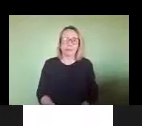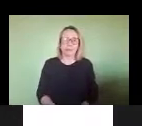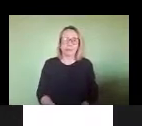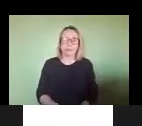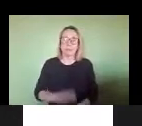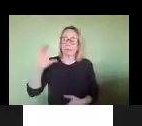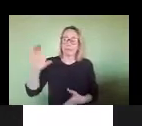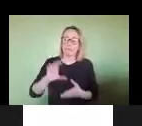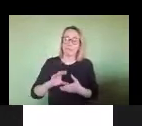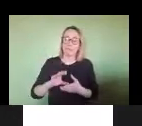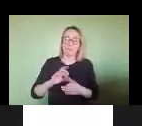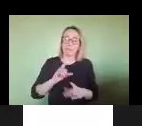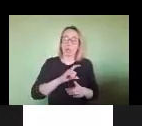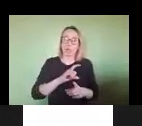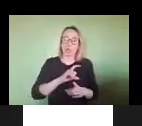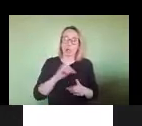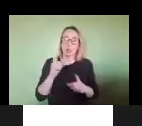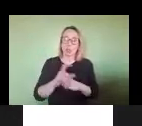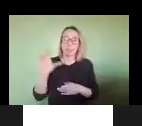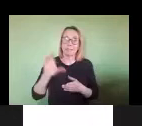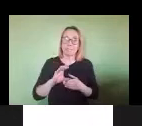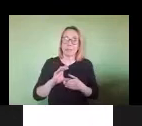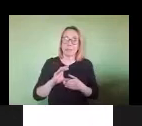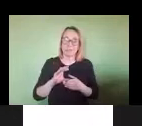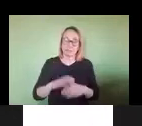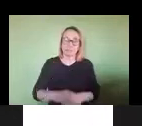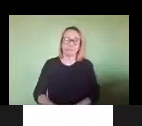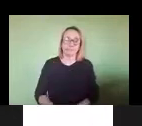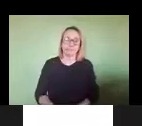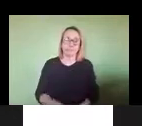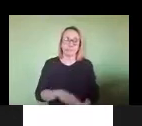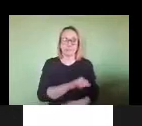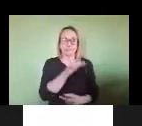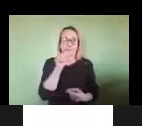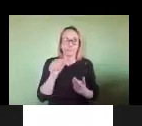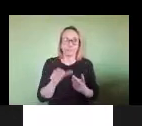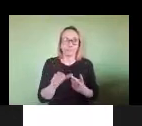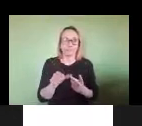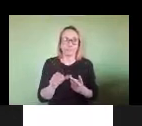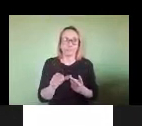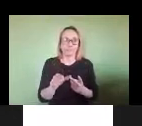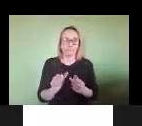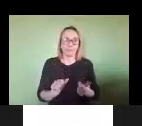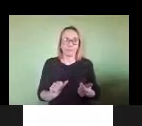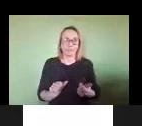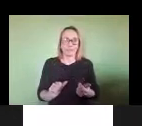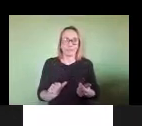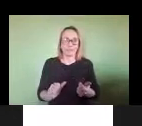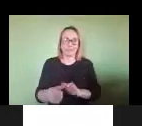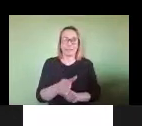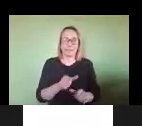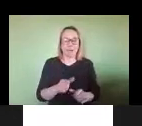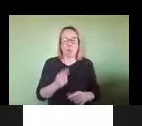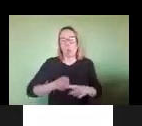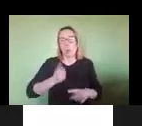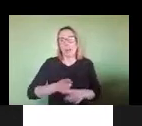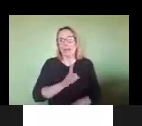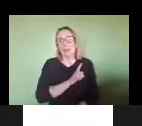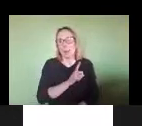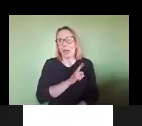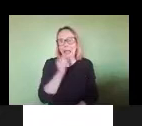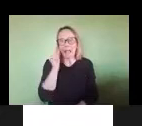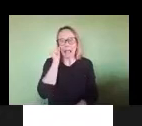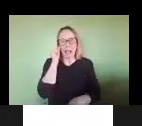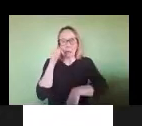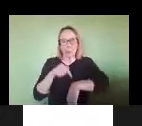by the Community Fund, the Award for All Fund. Can I go to the next one, please? I'm flying through this because I realise we're limited